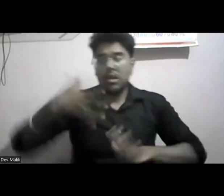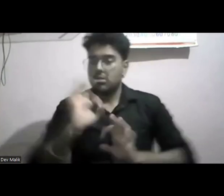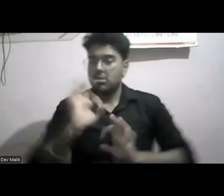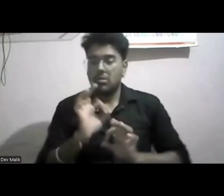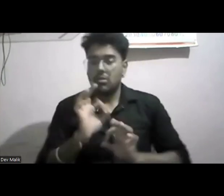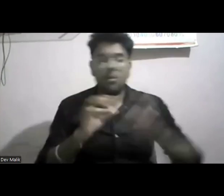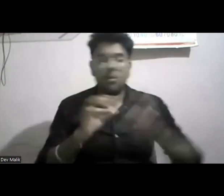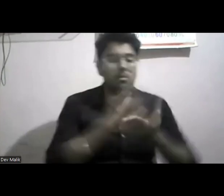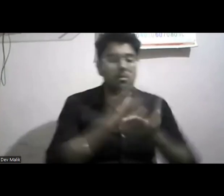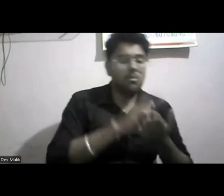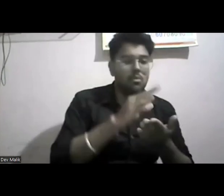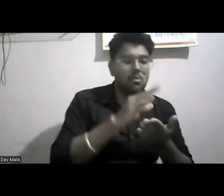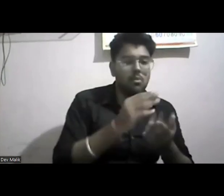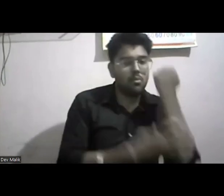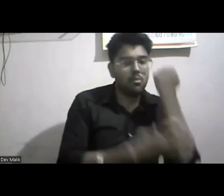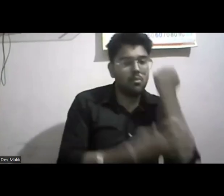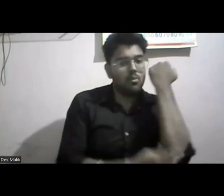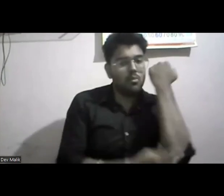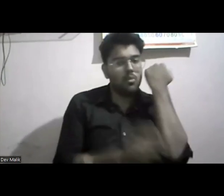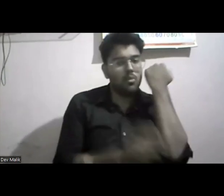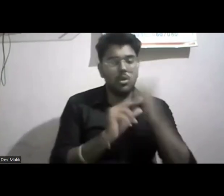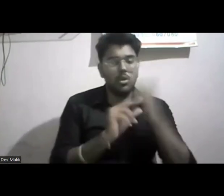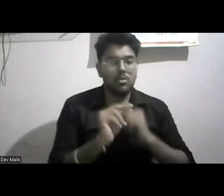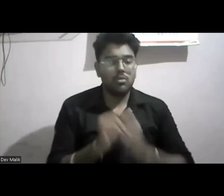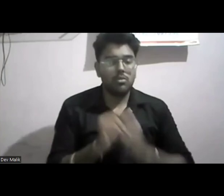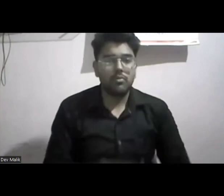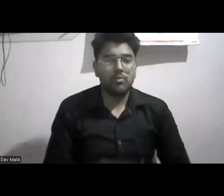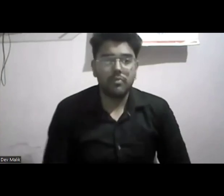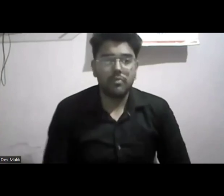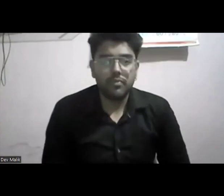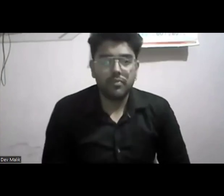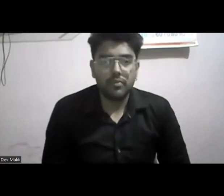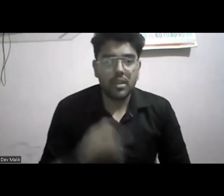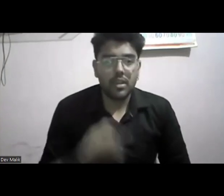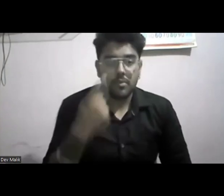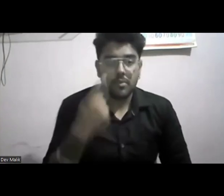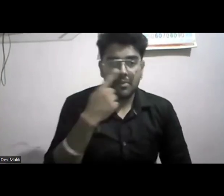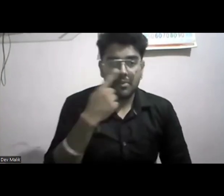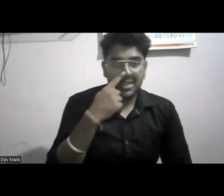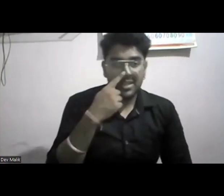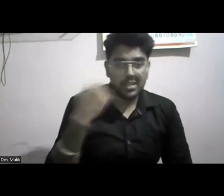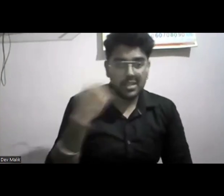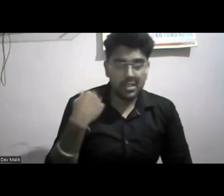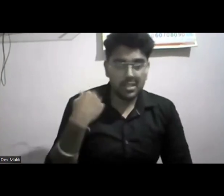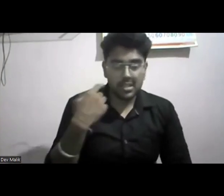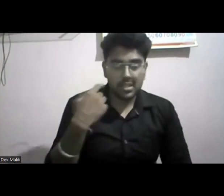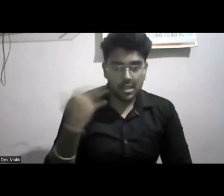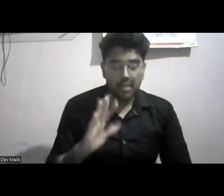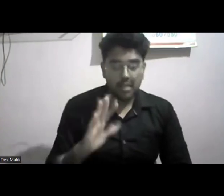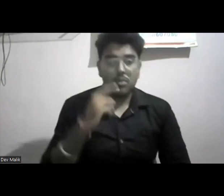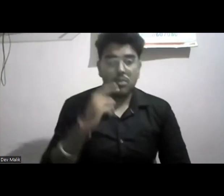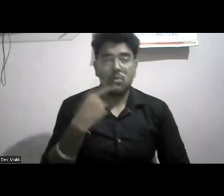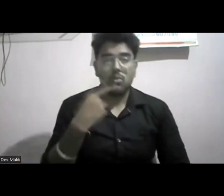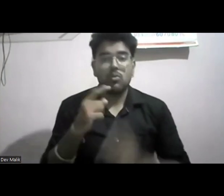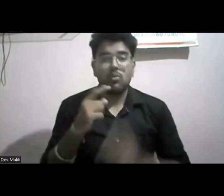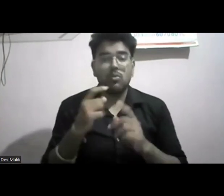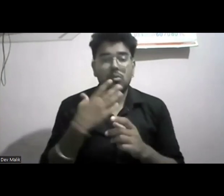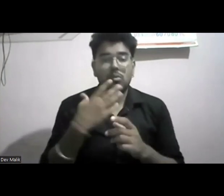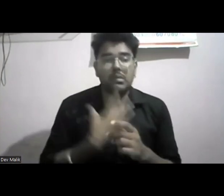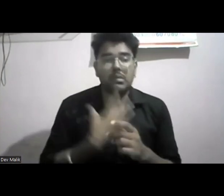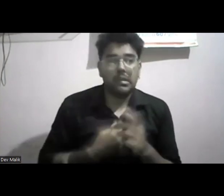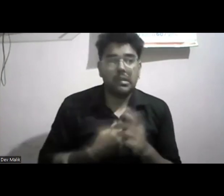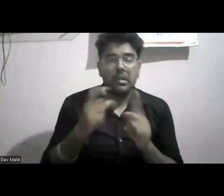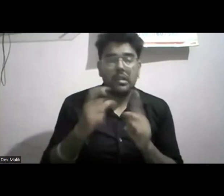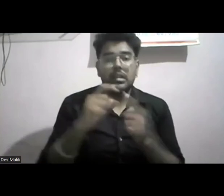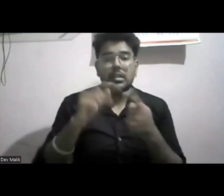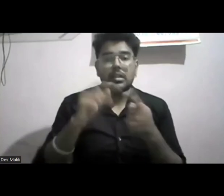My sister, a distant sister, who suffered from depression in his high school, and his father was educated, so he